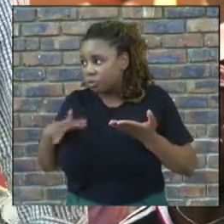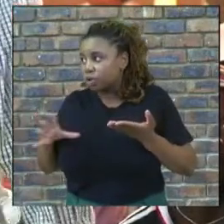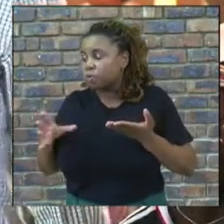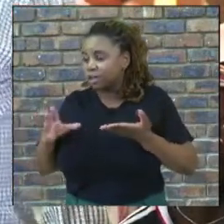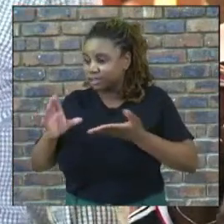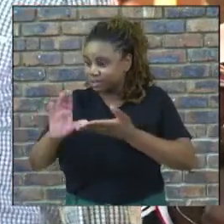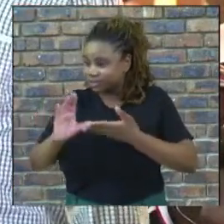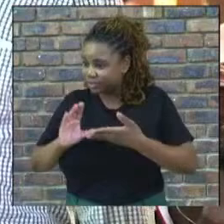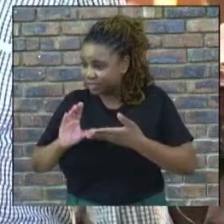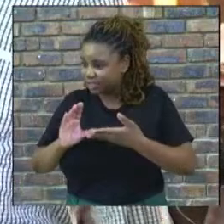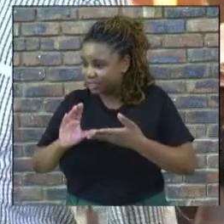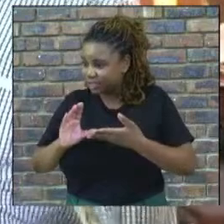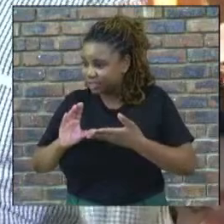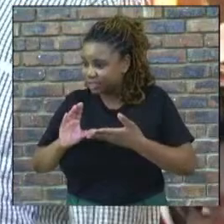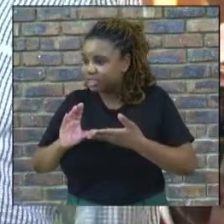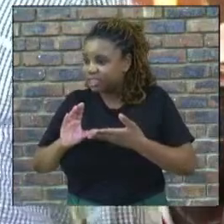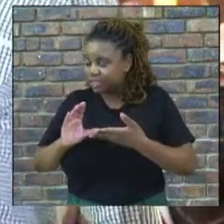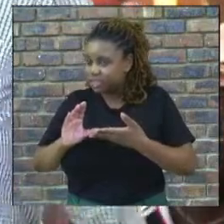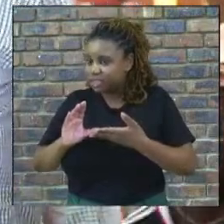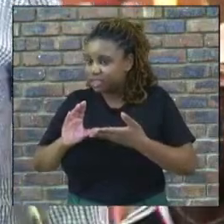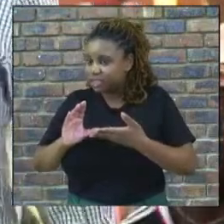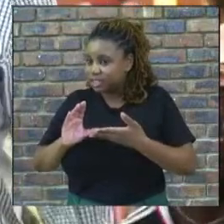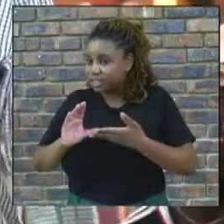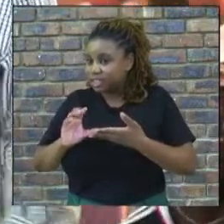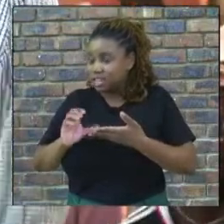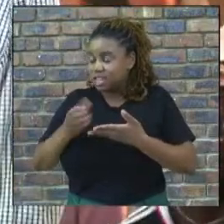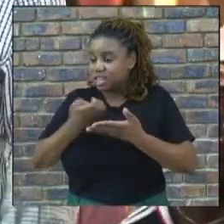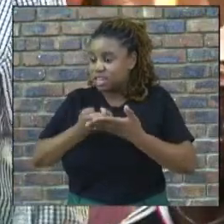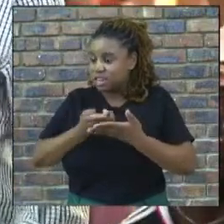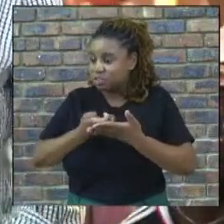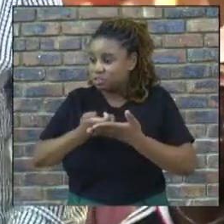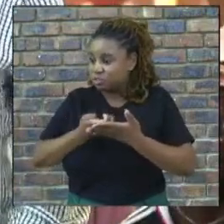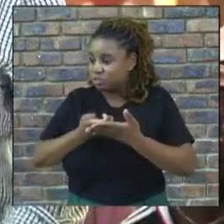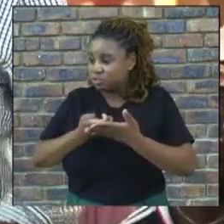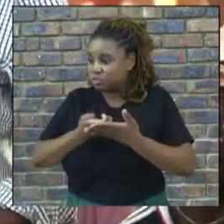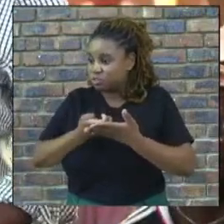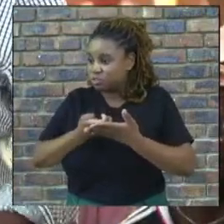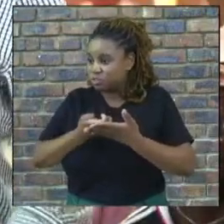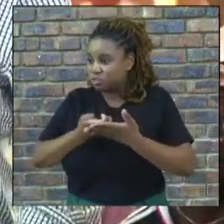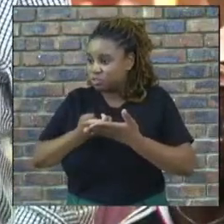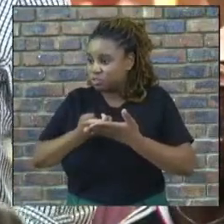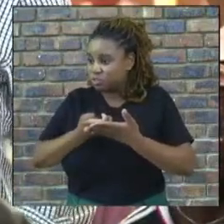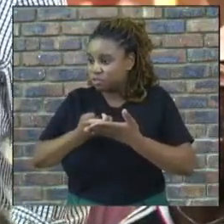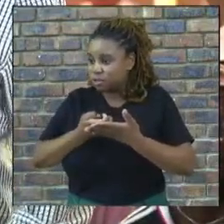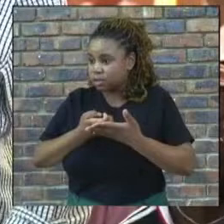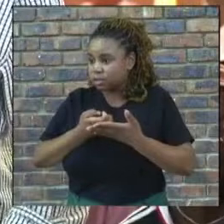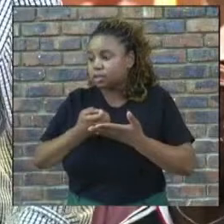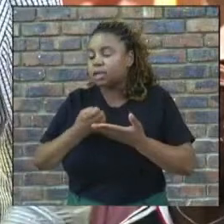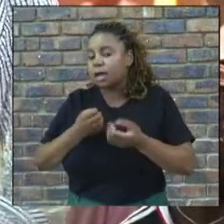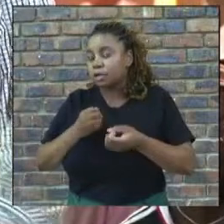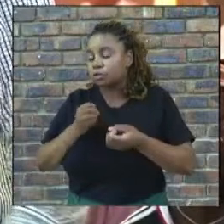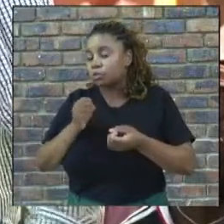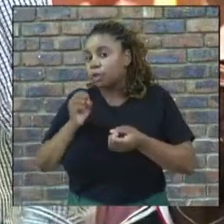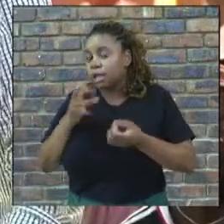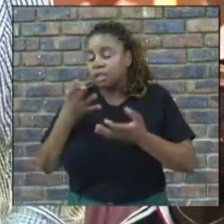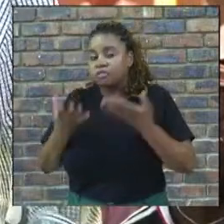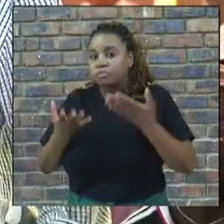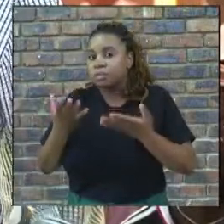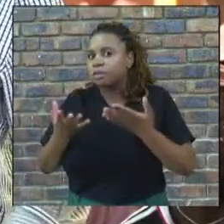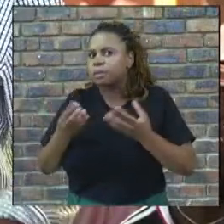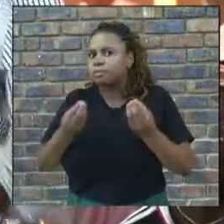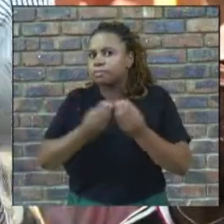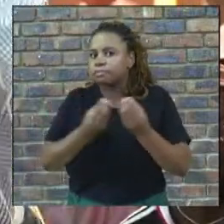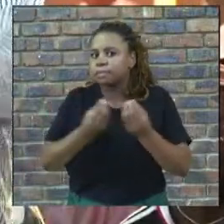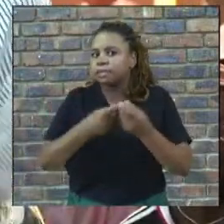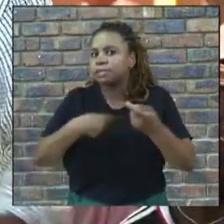stock go na mali kamela. Ki kono o itse next na stock go ke ya ko kae. So taba ya funding ke utlwile e